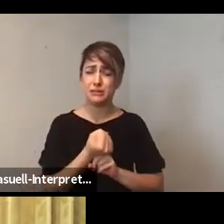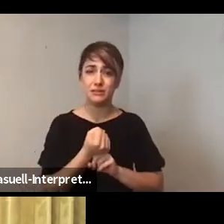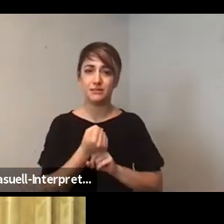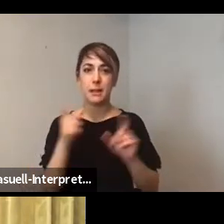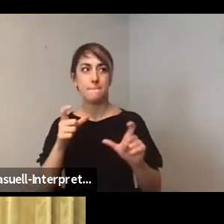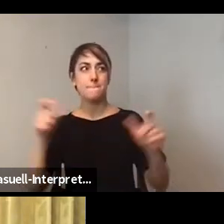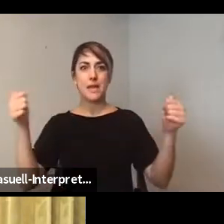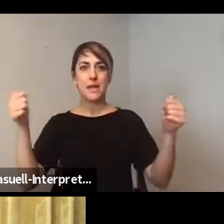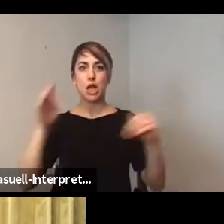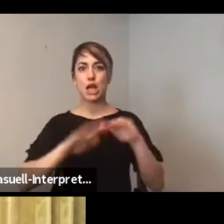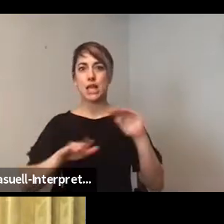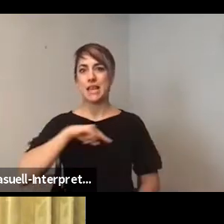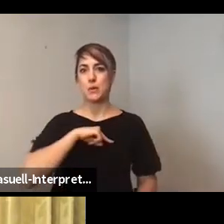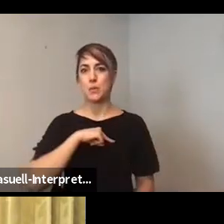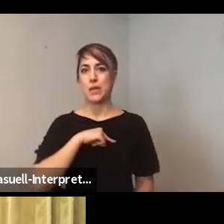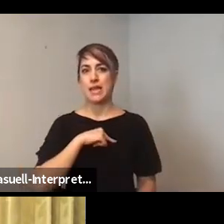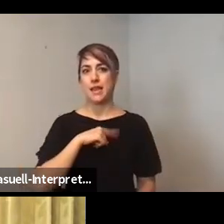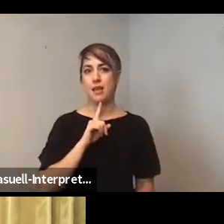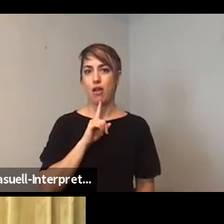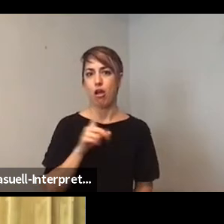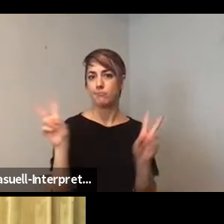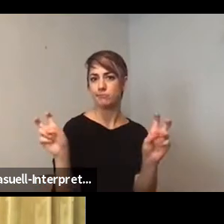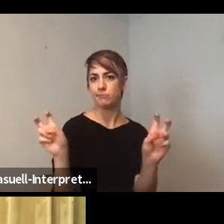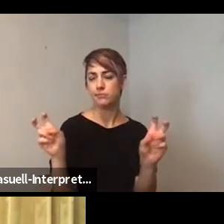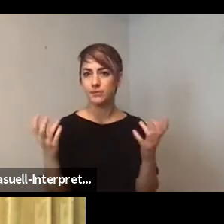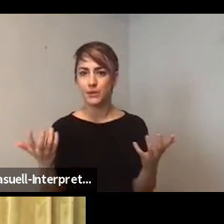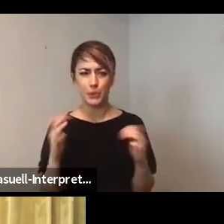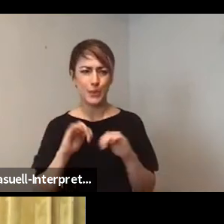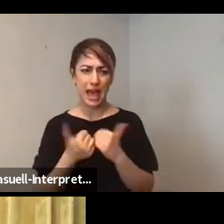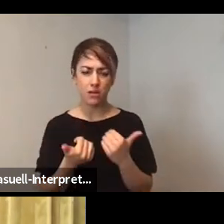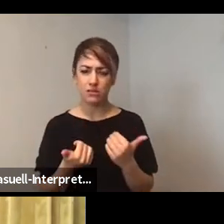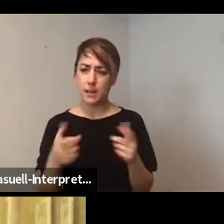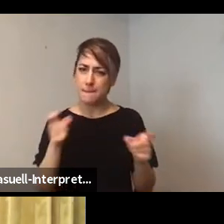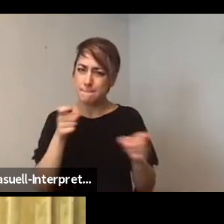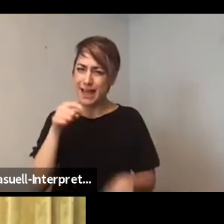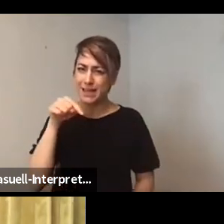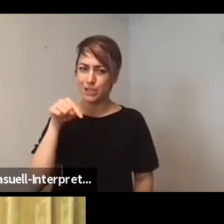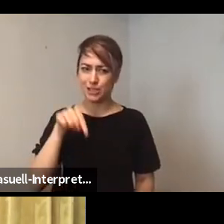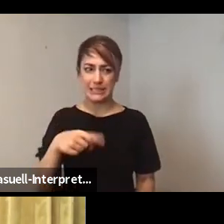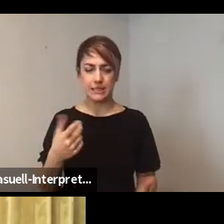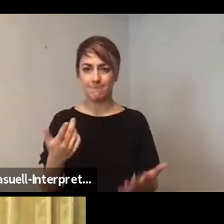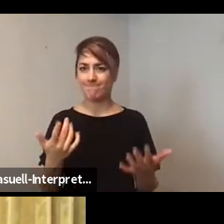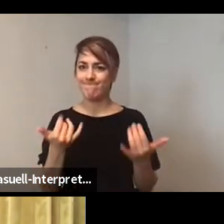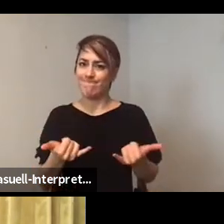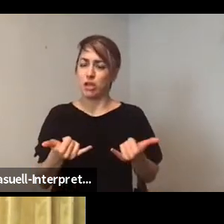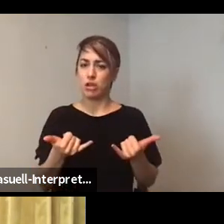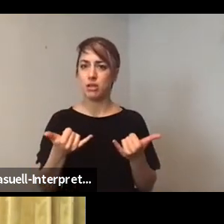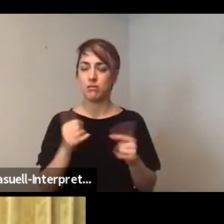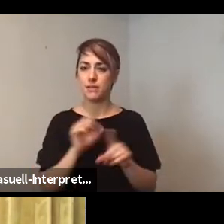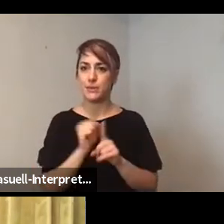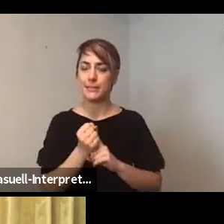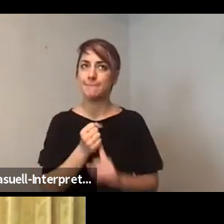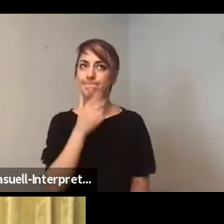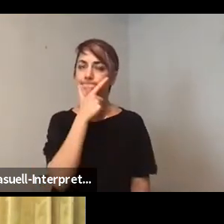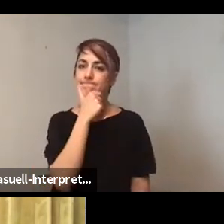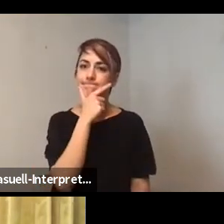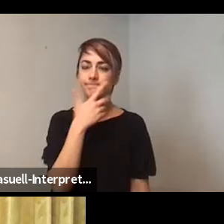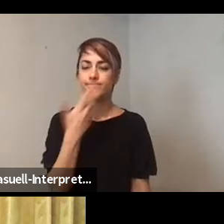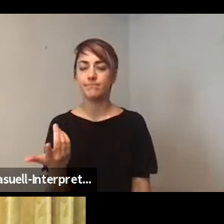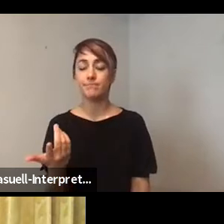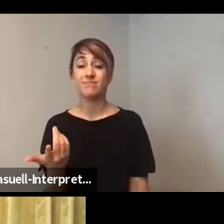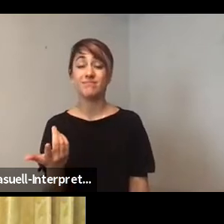how to cope with this situation. And actually it's nice because I have the feeling that a lot